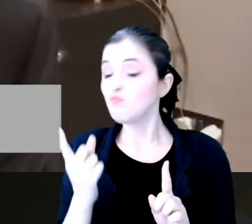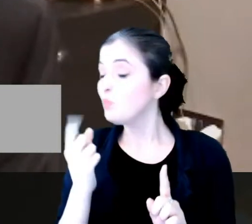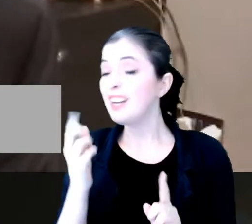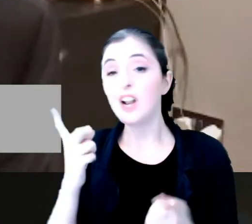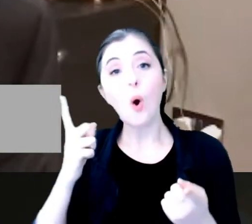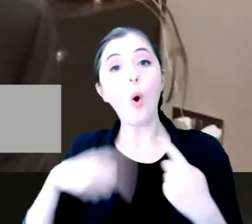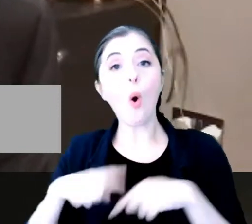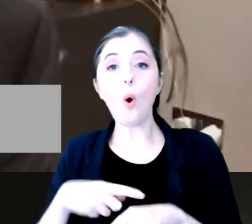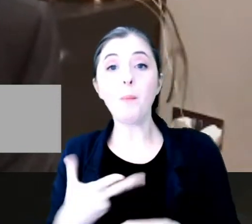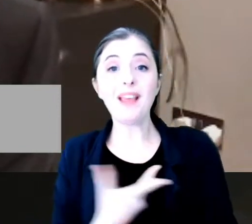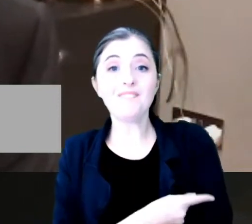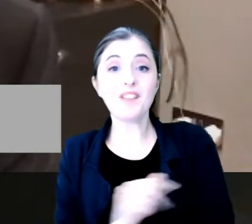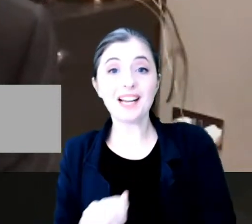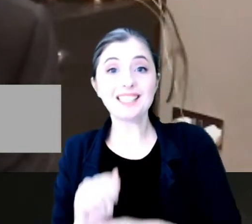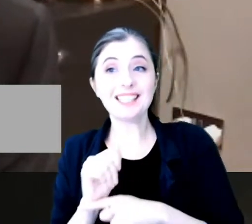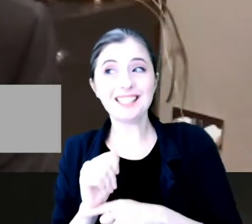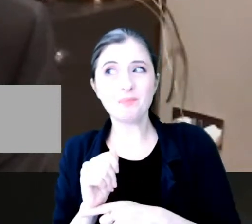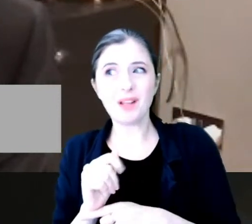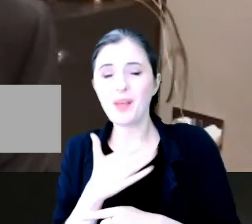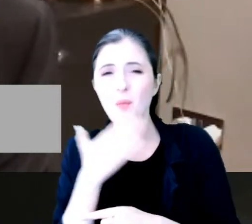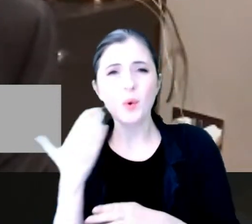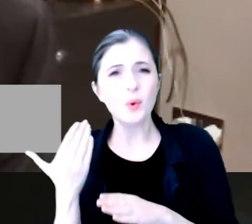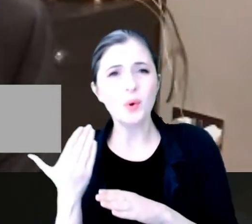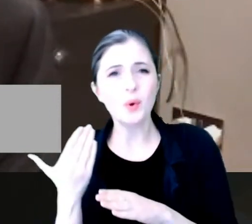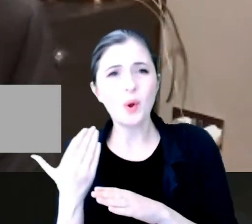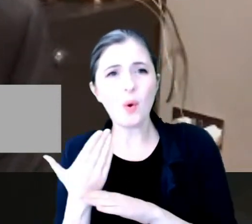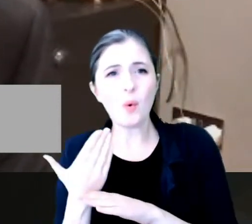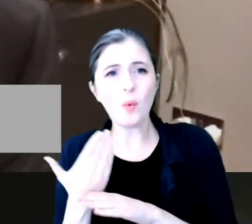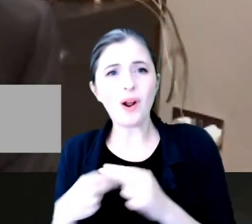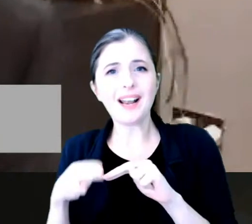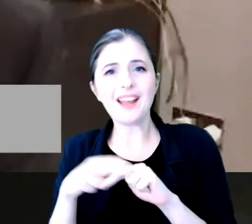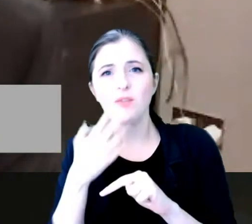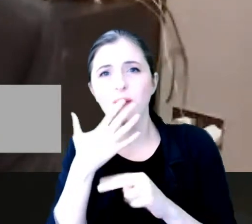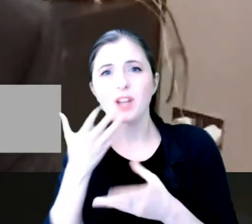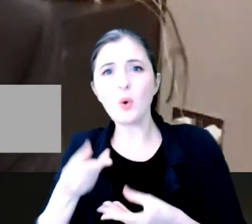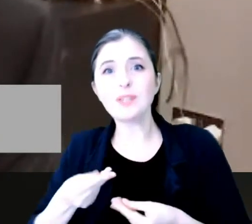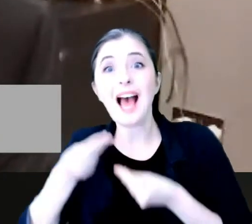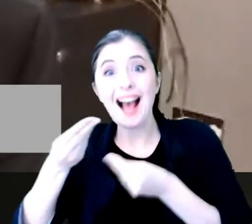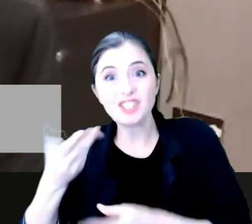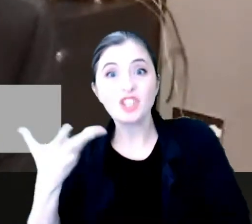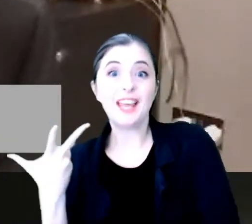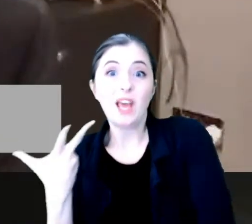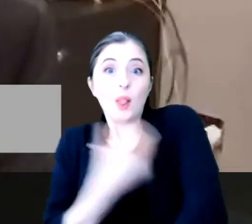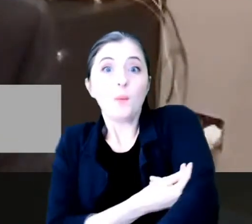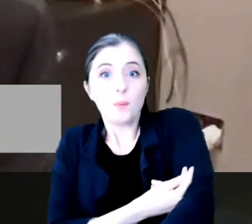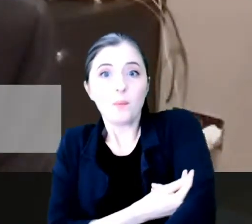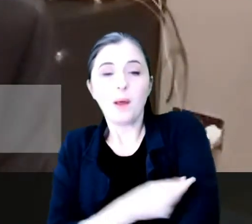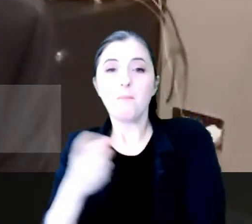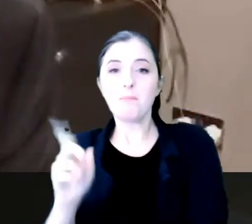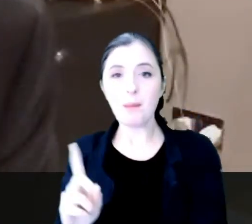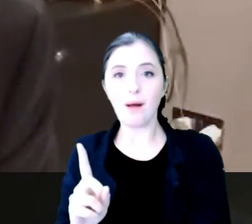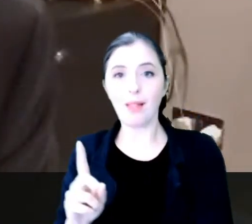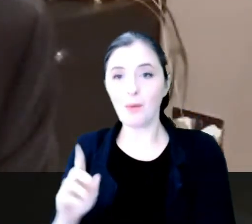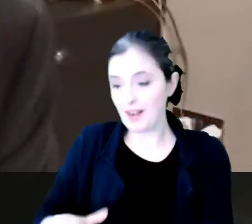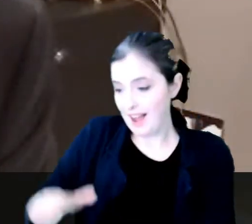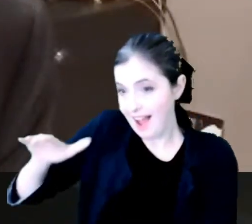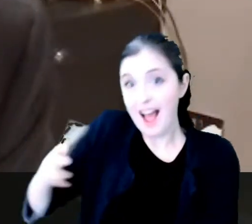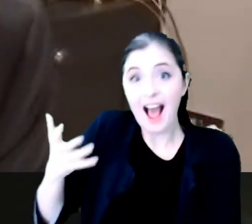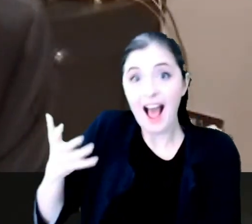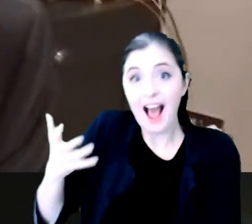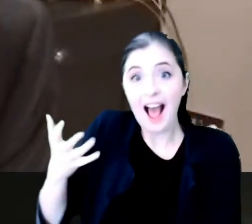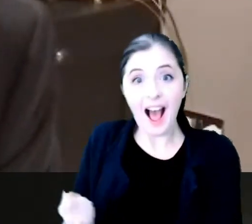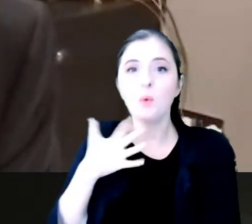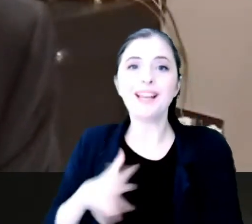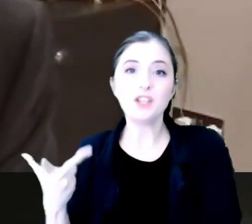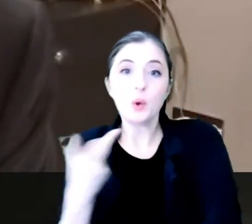but they're no good to us unless we get them into the arms of people. We need to get about 80% of the population